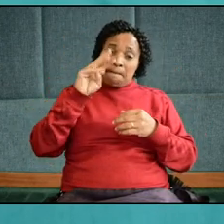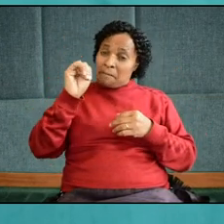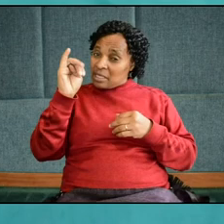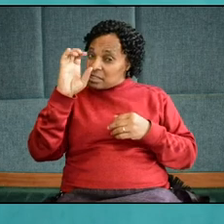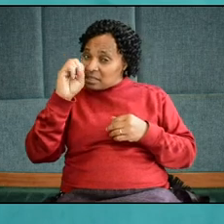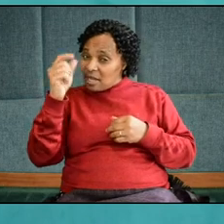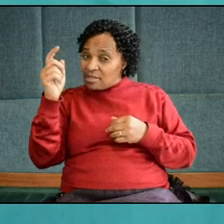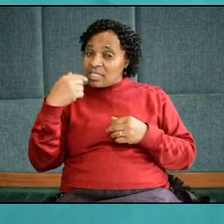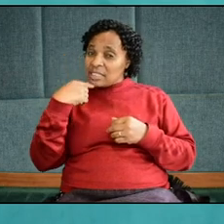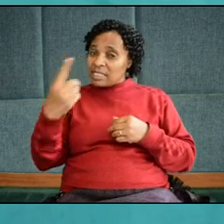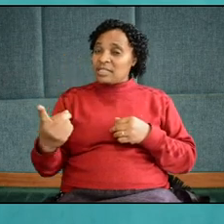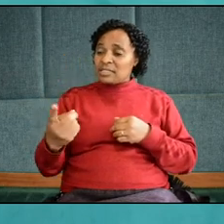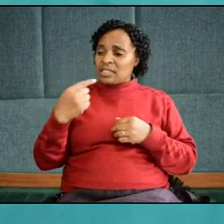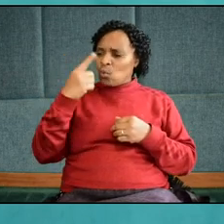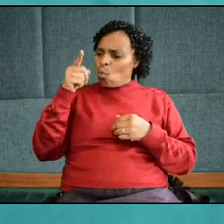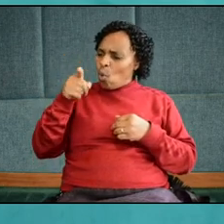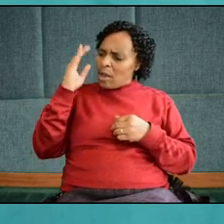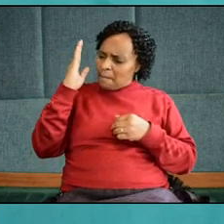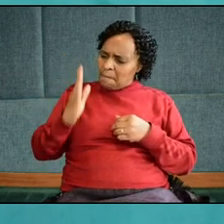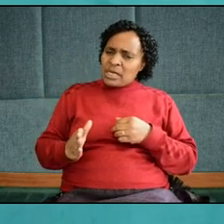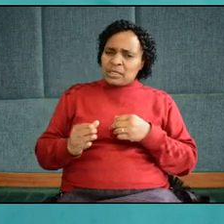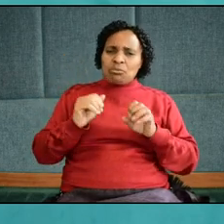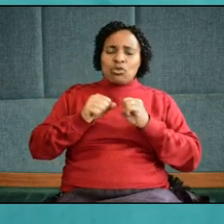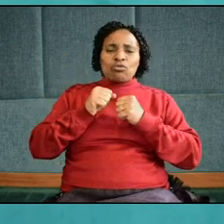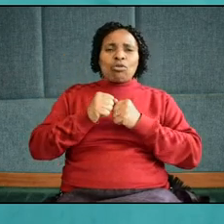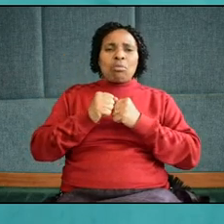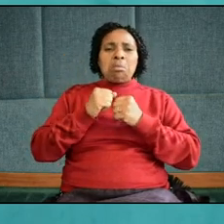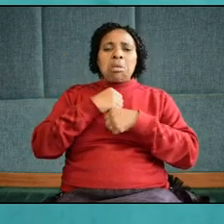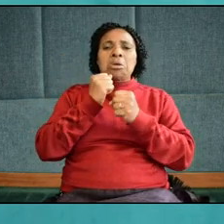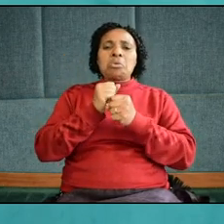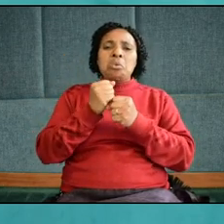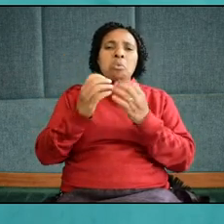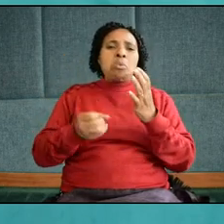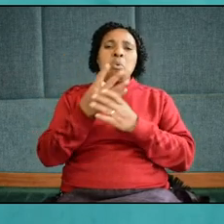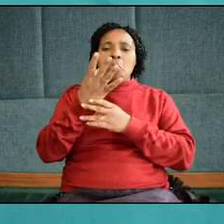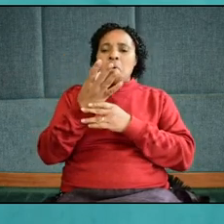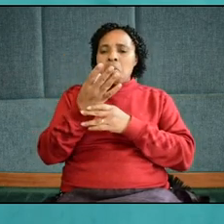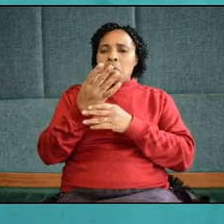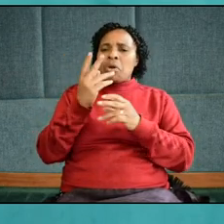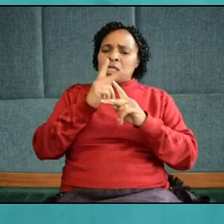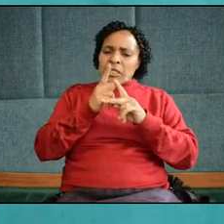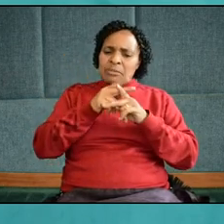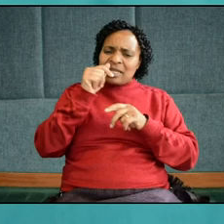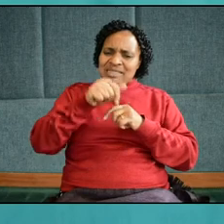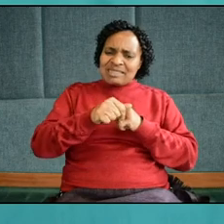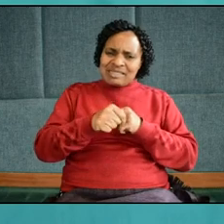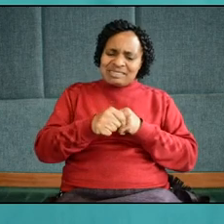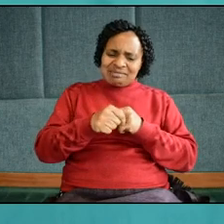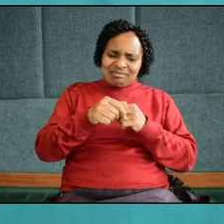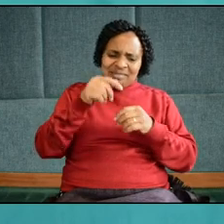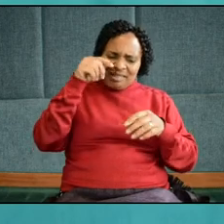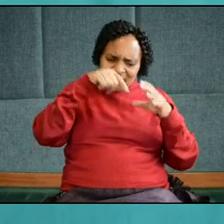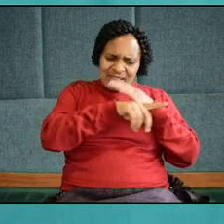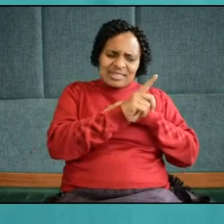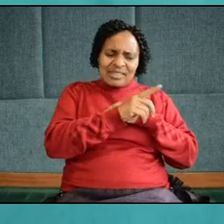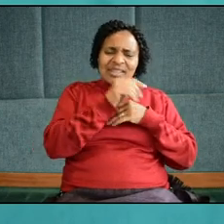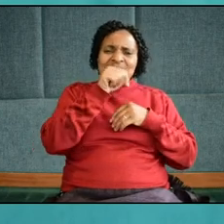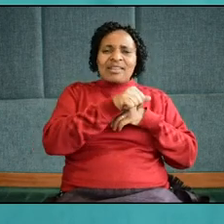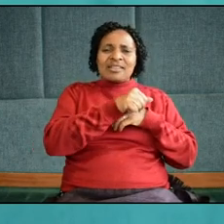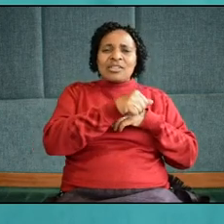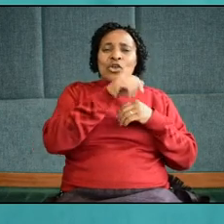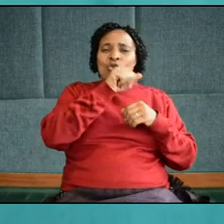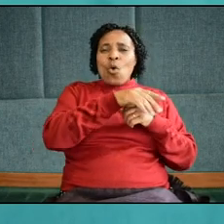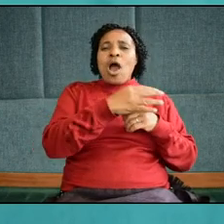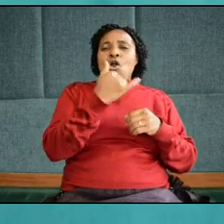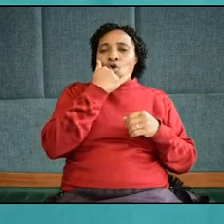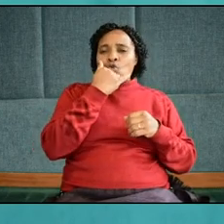bad seed in you, and is going to help you grow it. Because he sees you just keeping this pet inside you, and he knows this is going to be the source of your